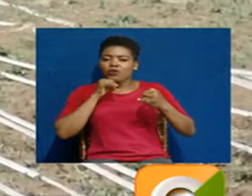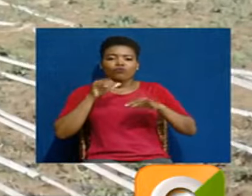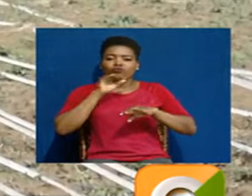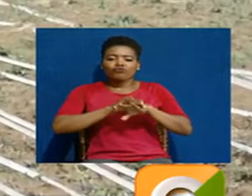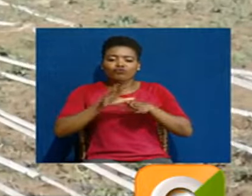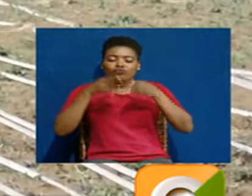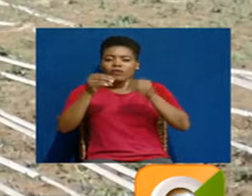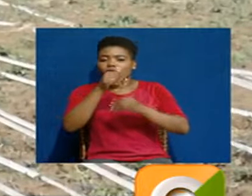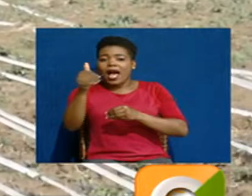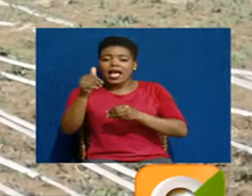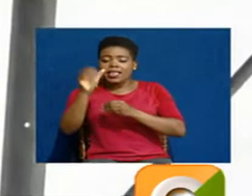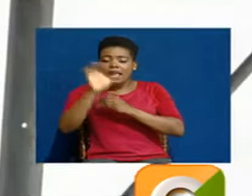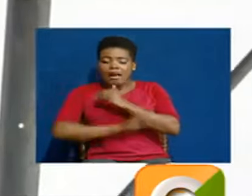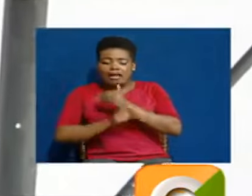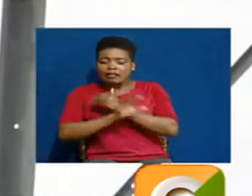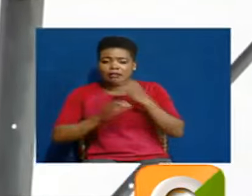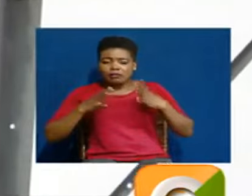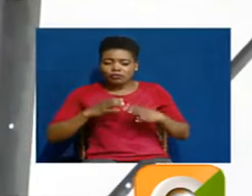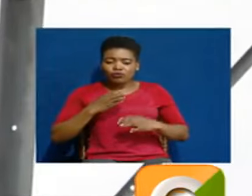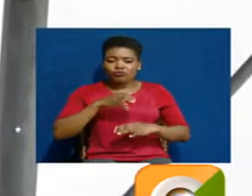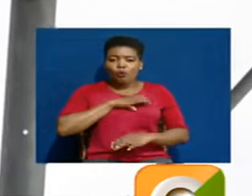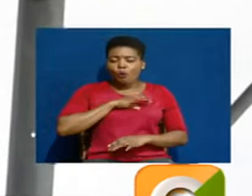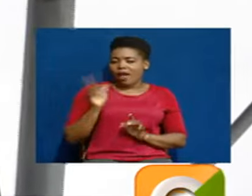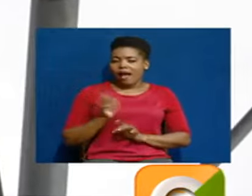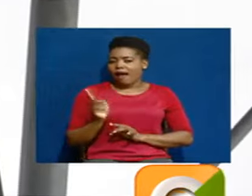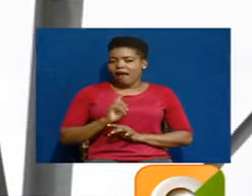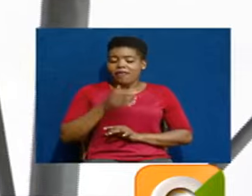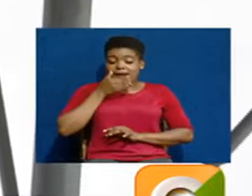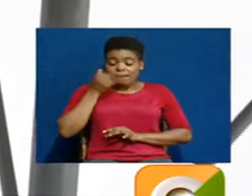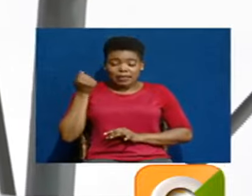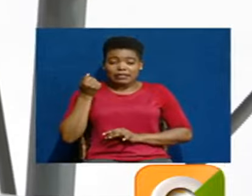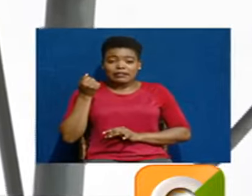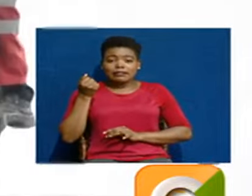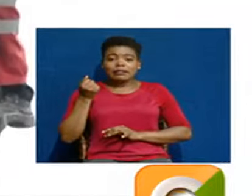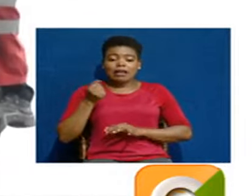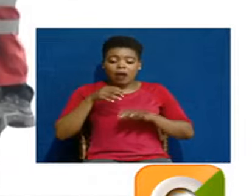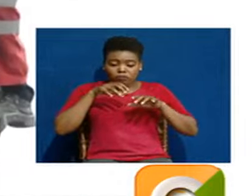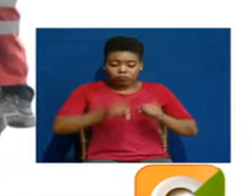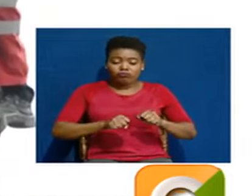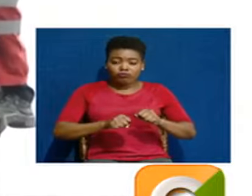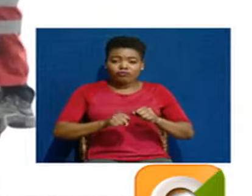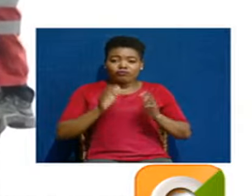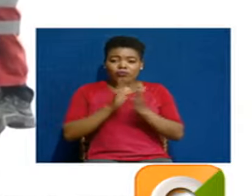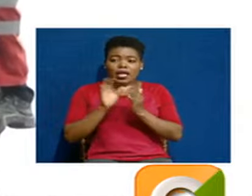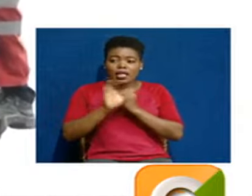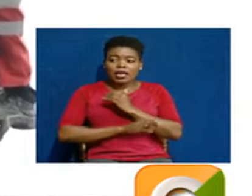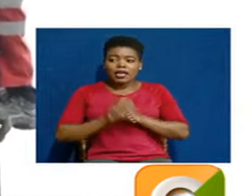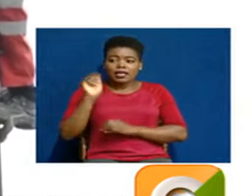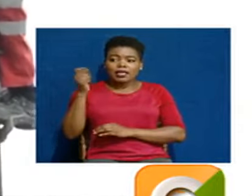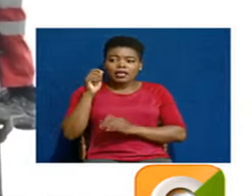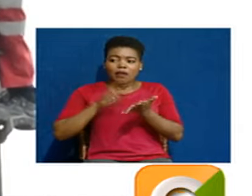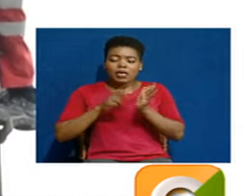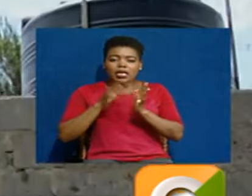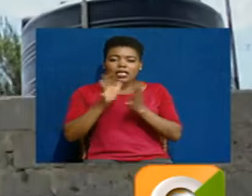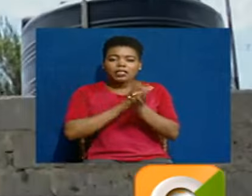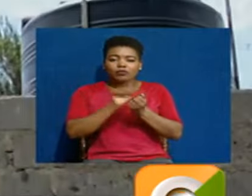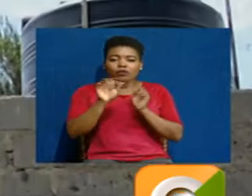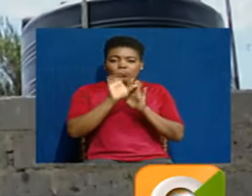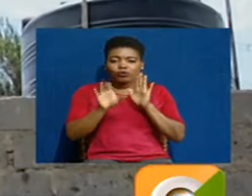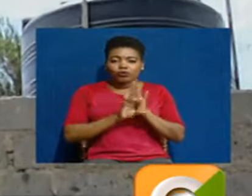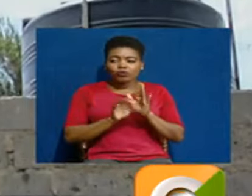foreign entity as they are national assets, and doing so was a violation of the principles of transparency. The matter will